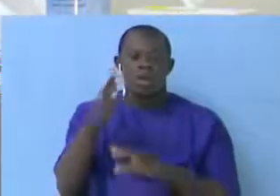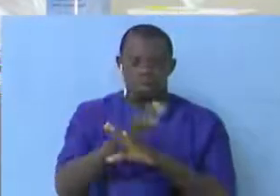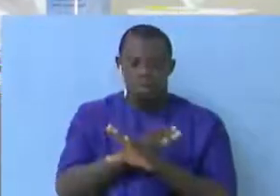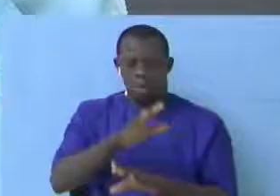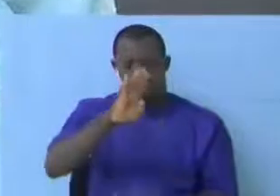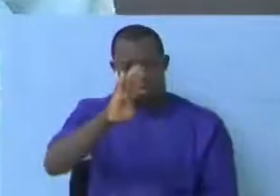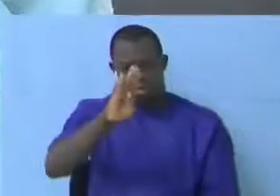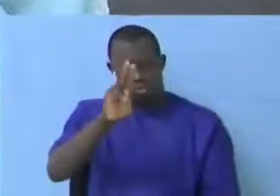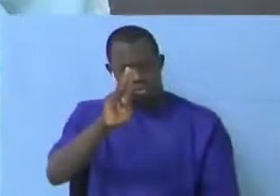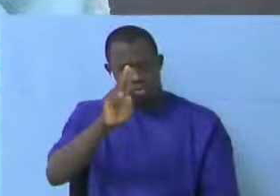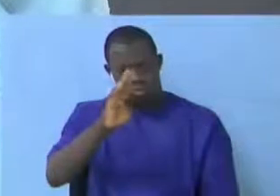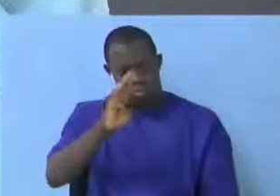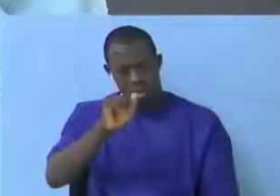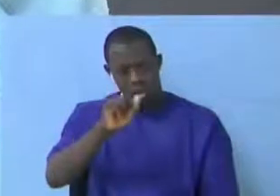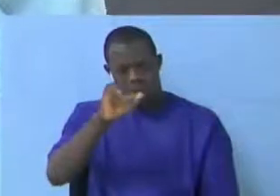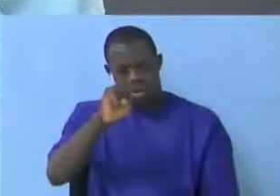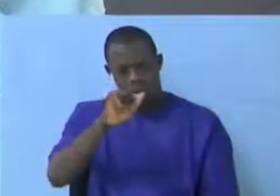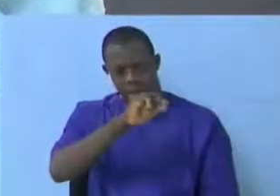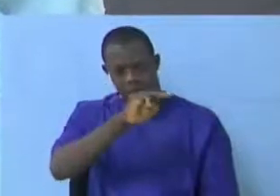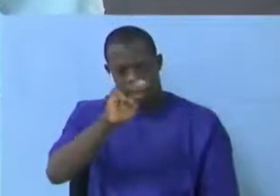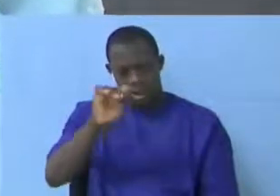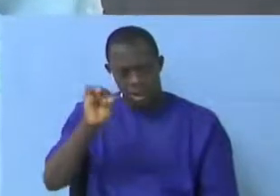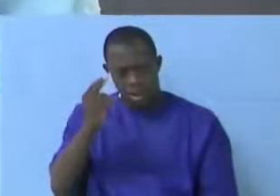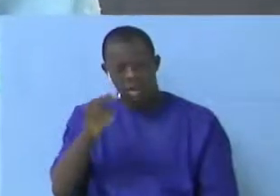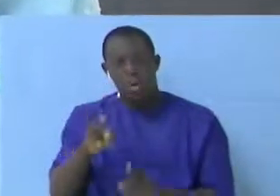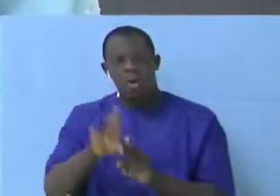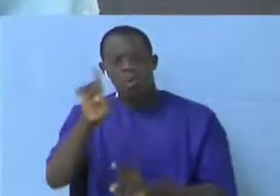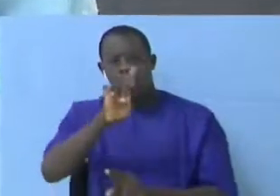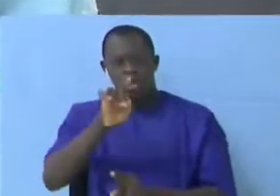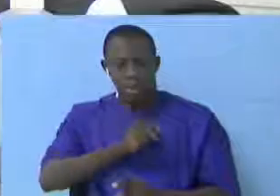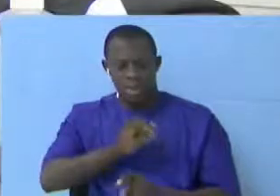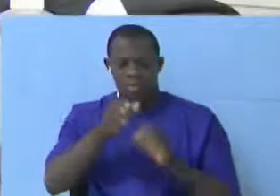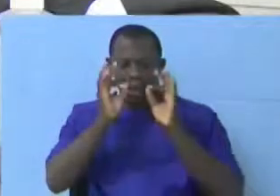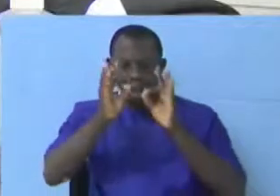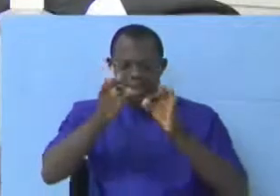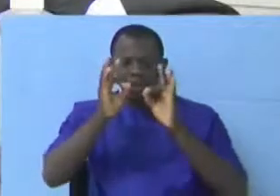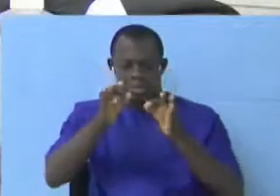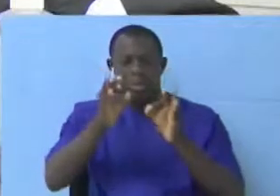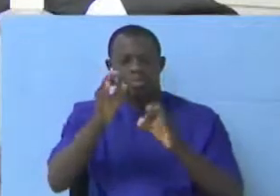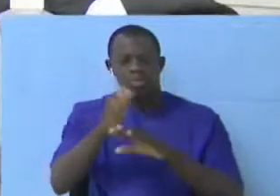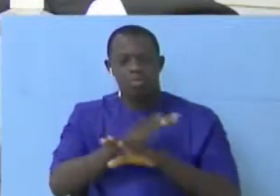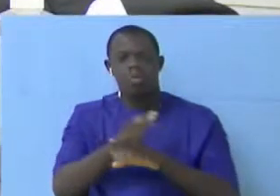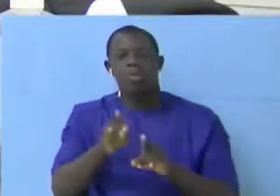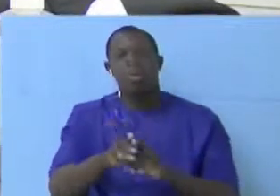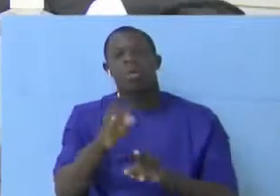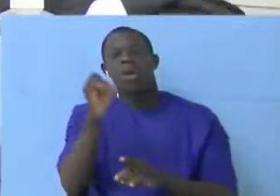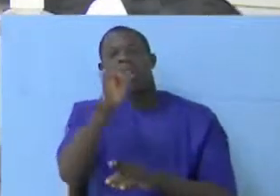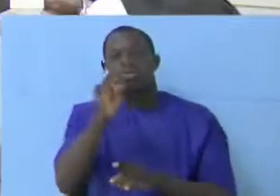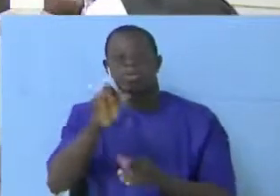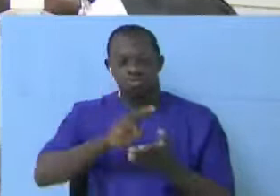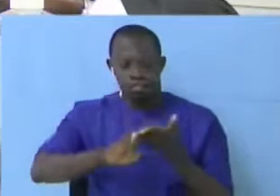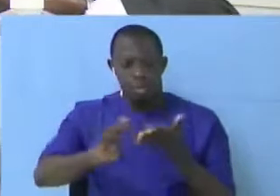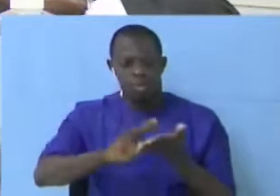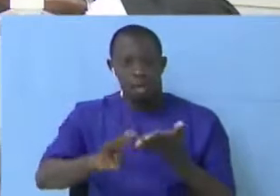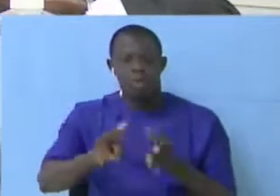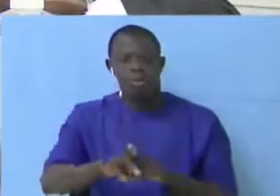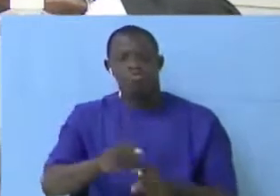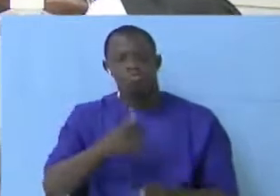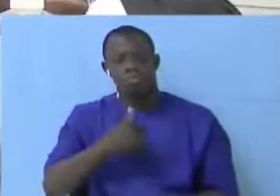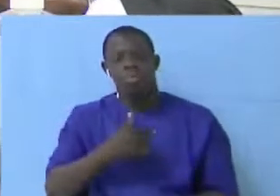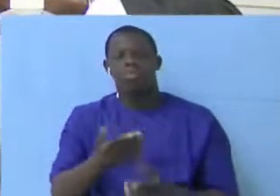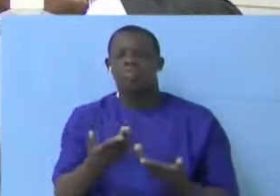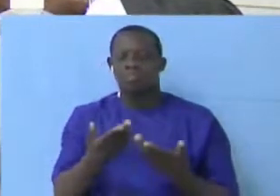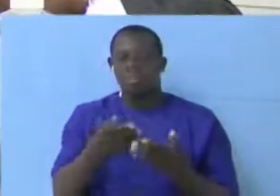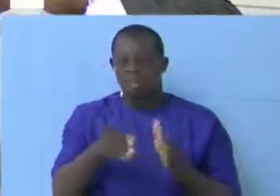Buba Sane nati. Buba Sane's explanation, Buba Sane mean dante. because normally I direct investigations.